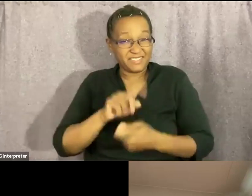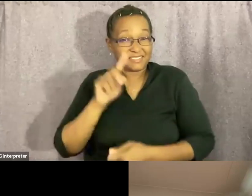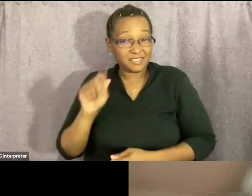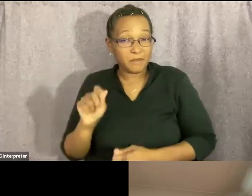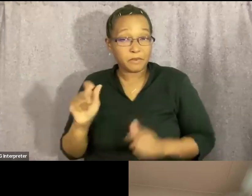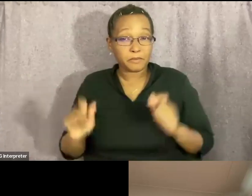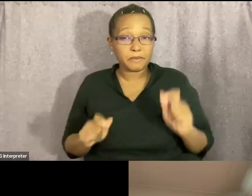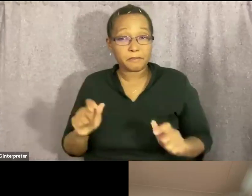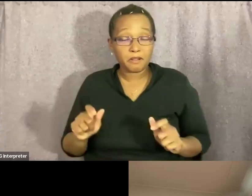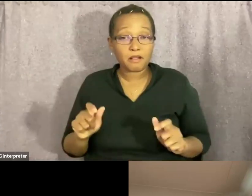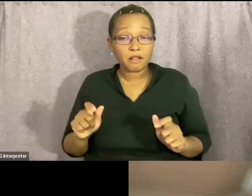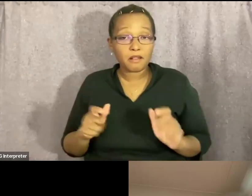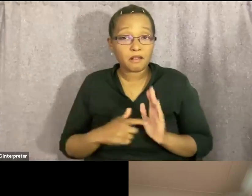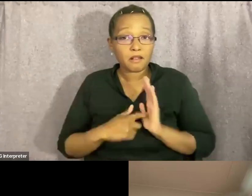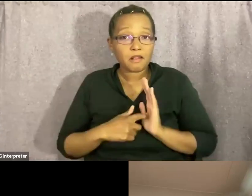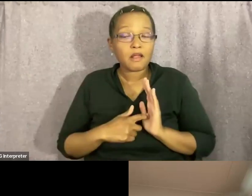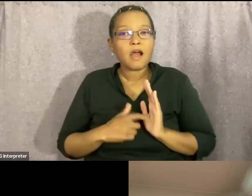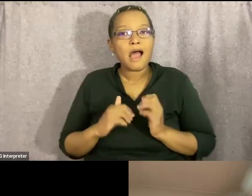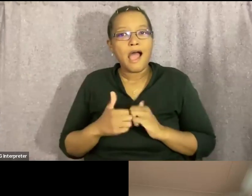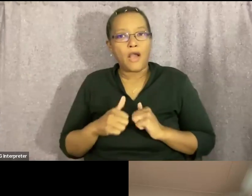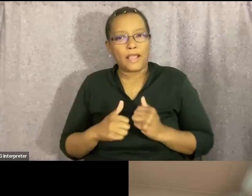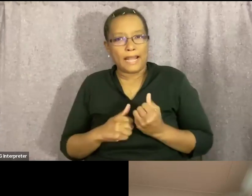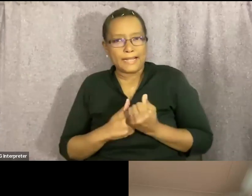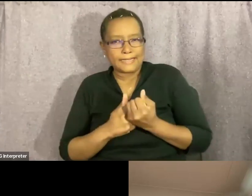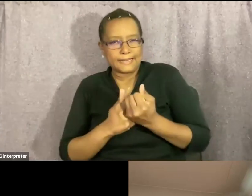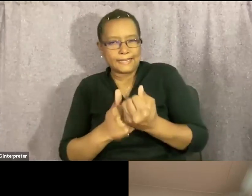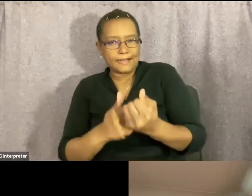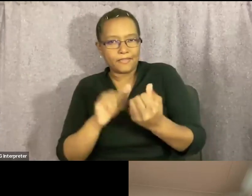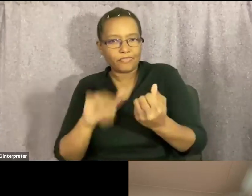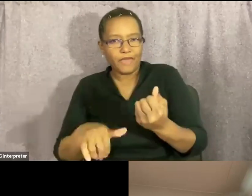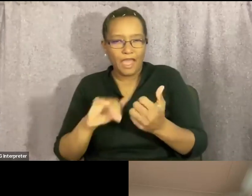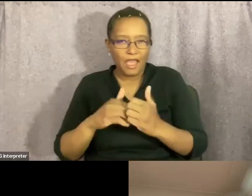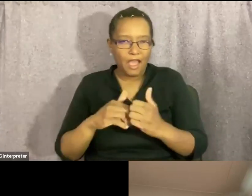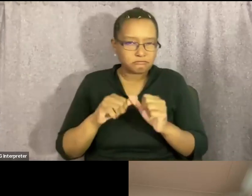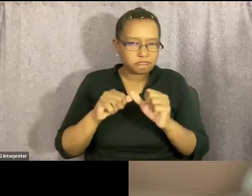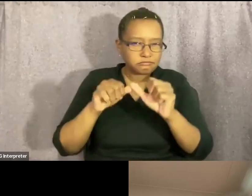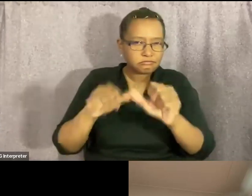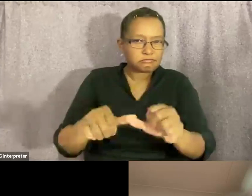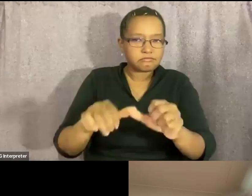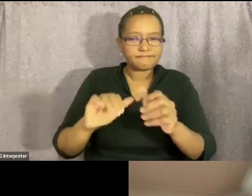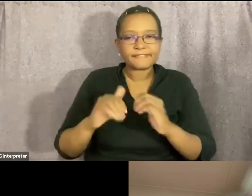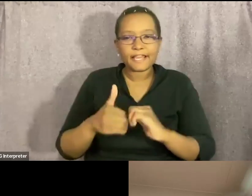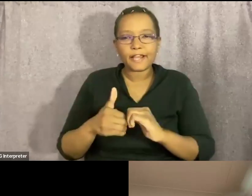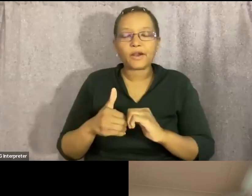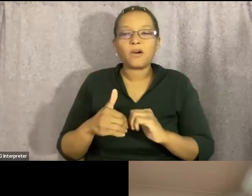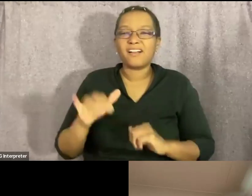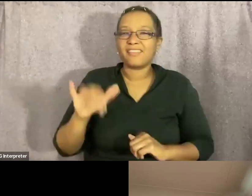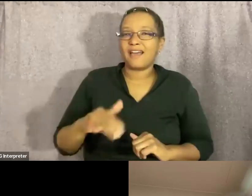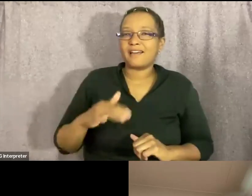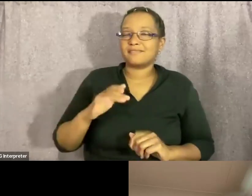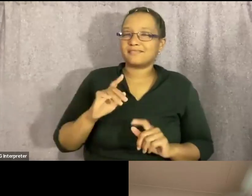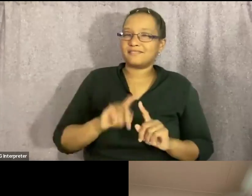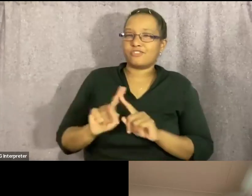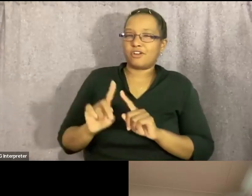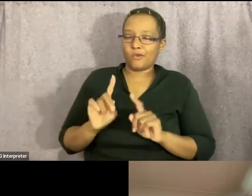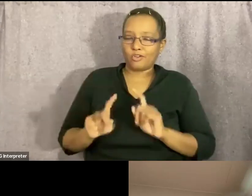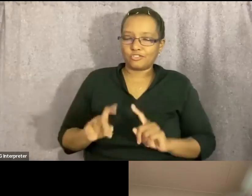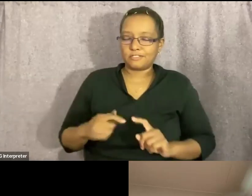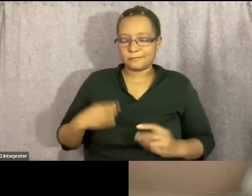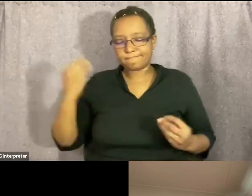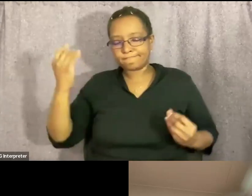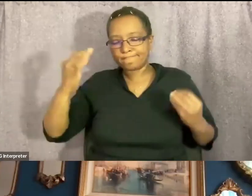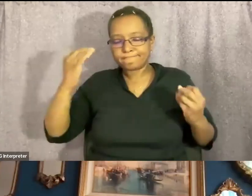body, and to gender, and to land. And that's my hope moving forward, not